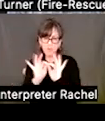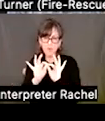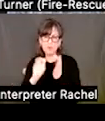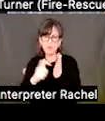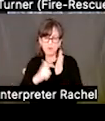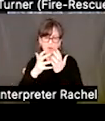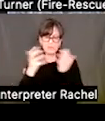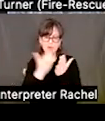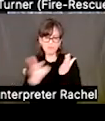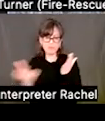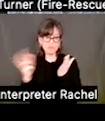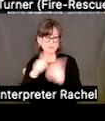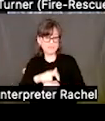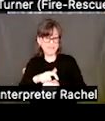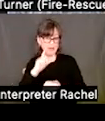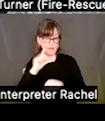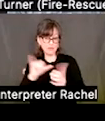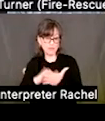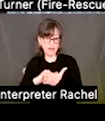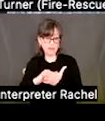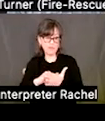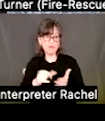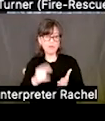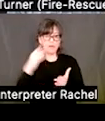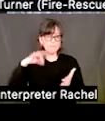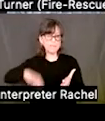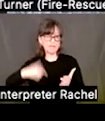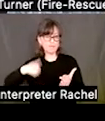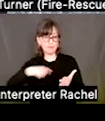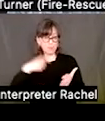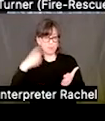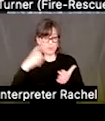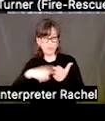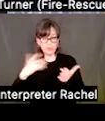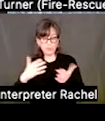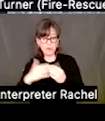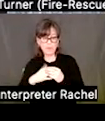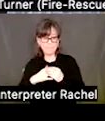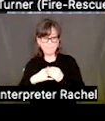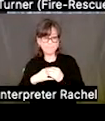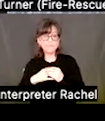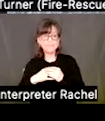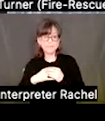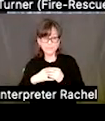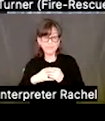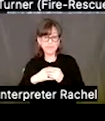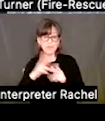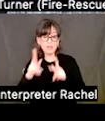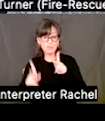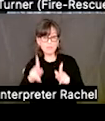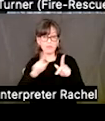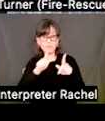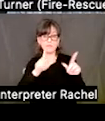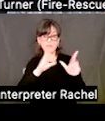of resources and time to do that. But one of the benefits we found was that the responders, when they